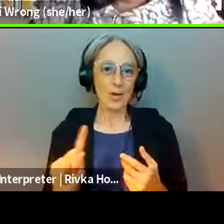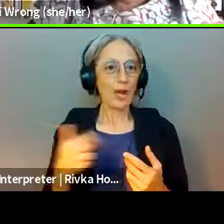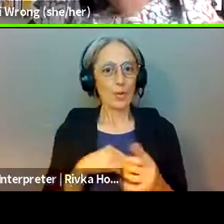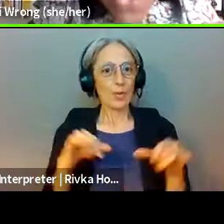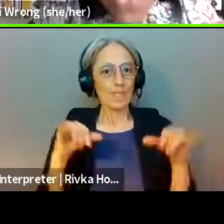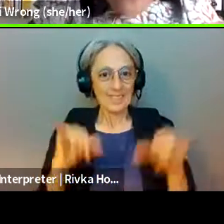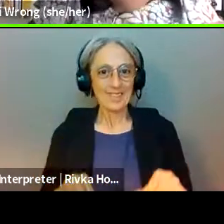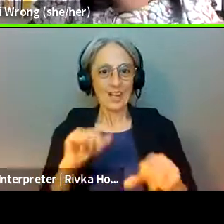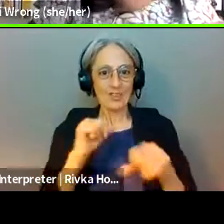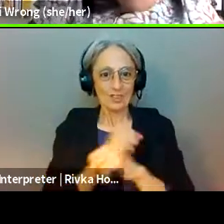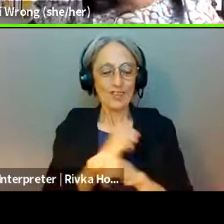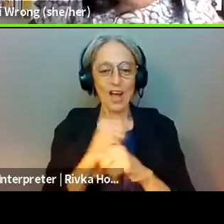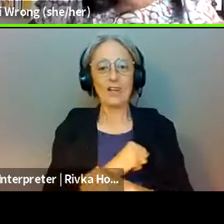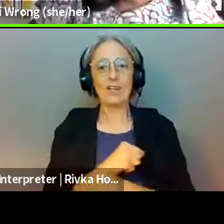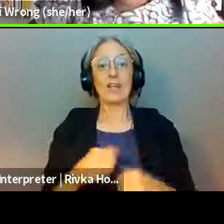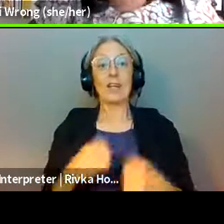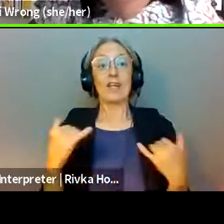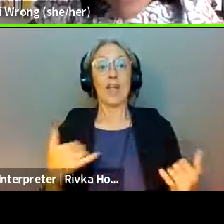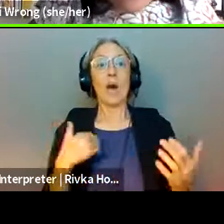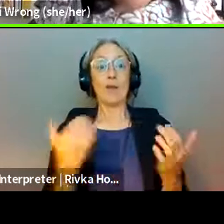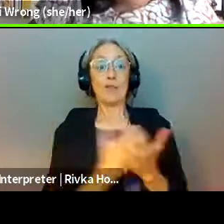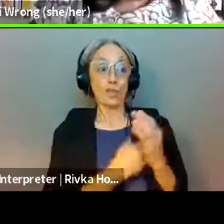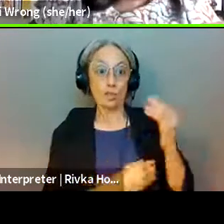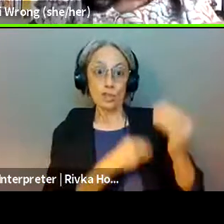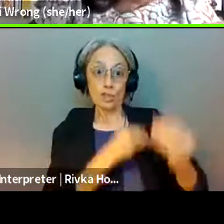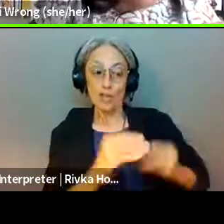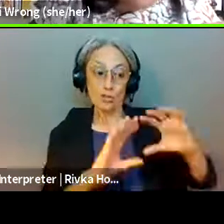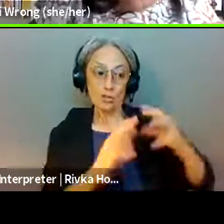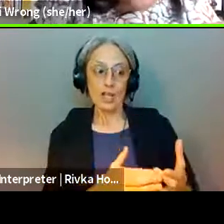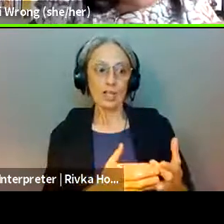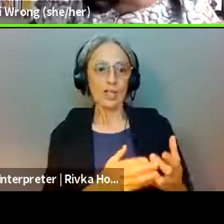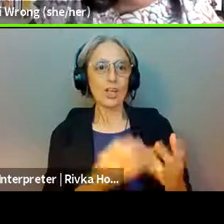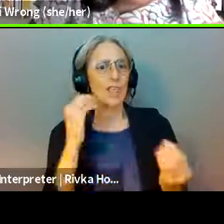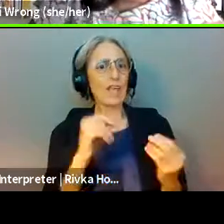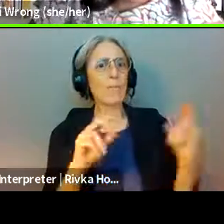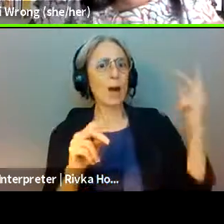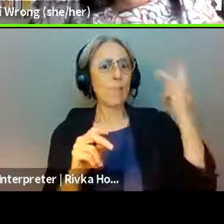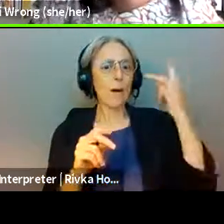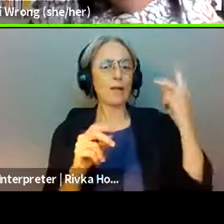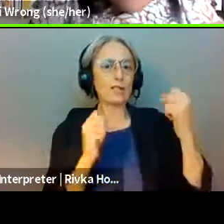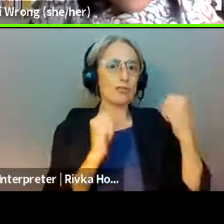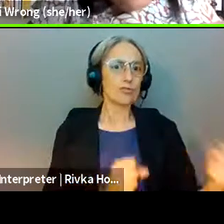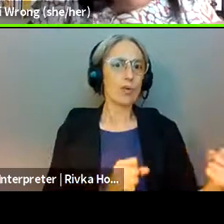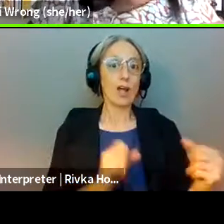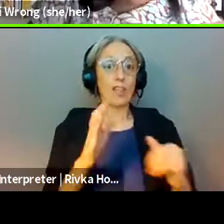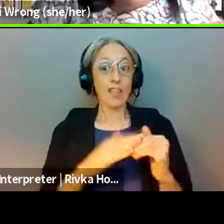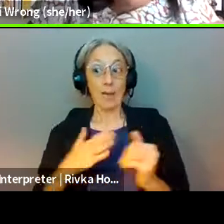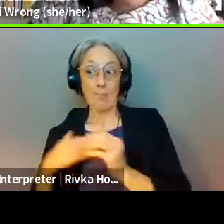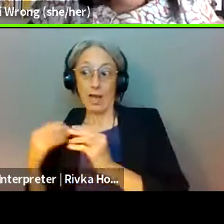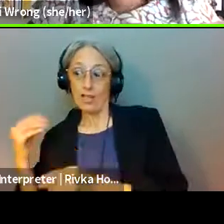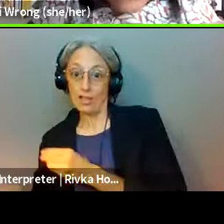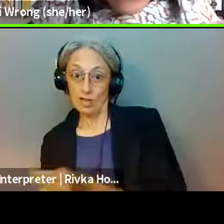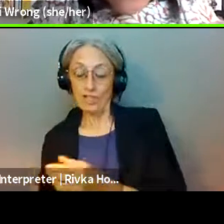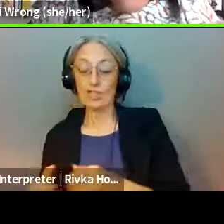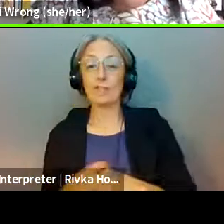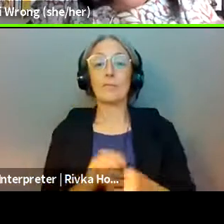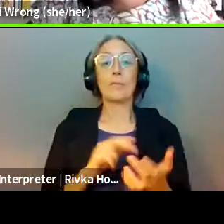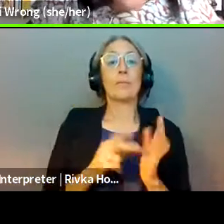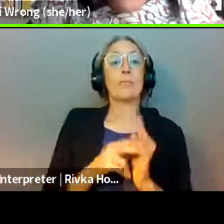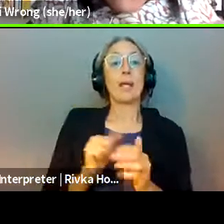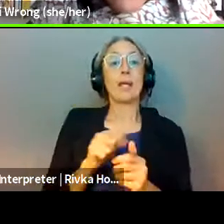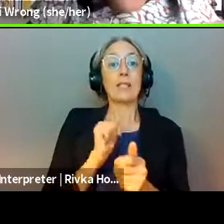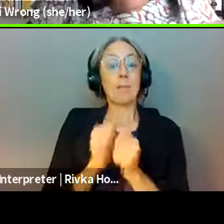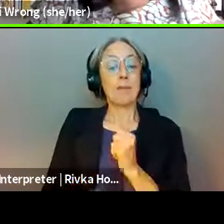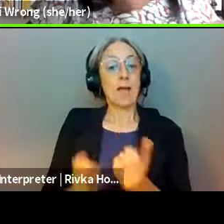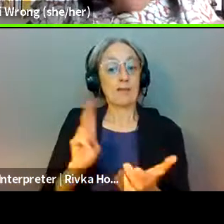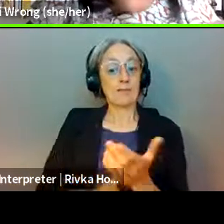politicized in a very different way than the way I was politicized as a young person. So the ADA was signed into law in 1990, the year